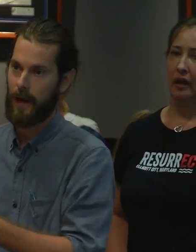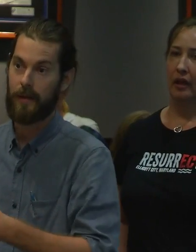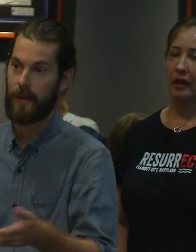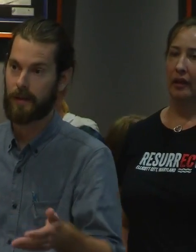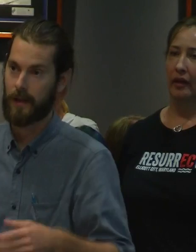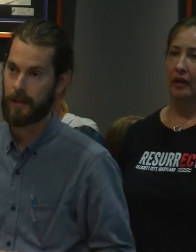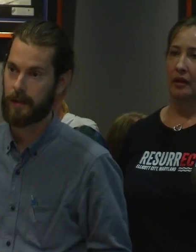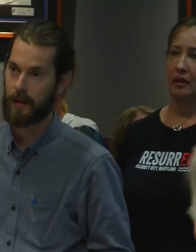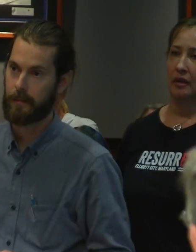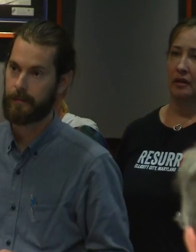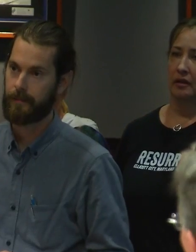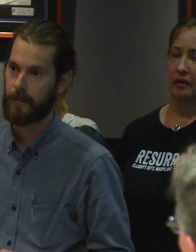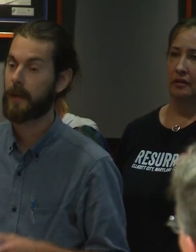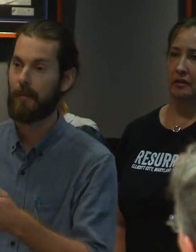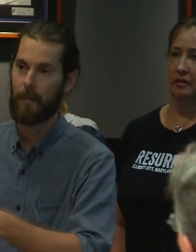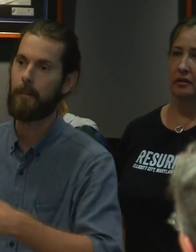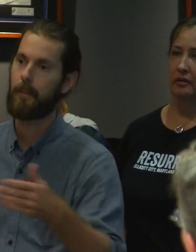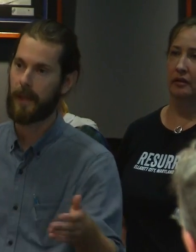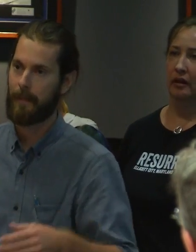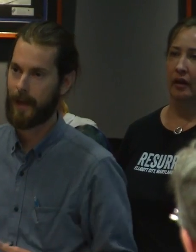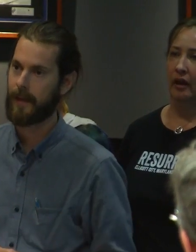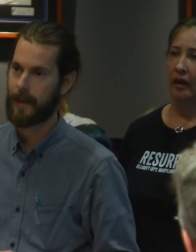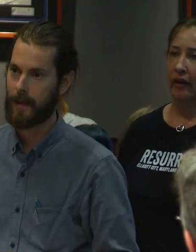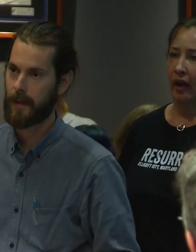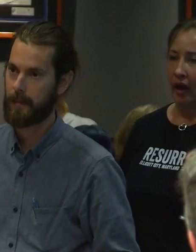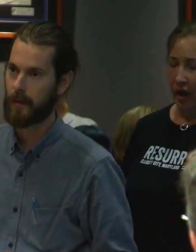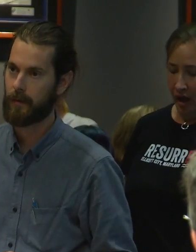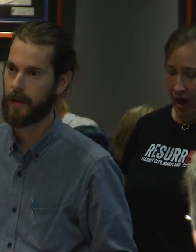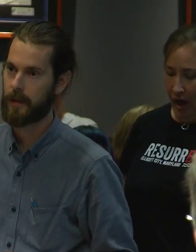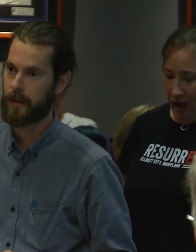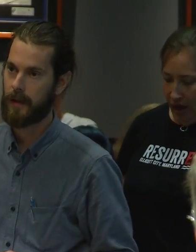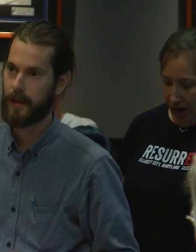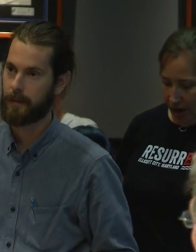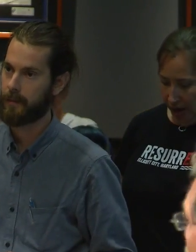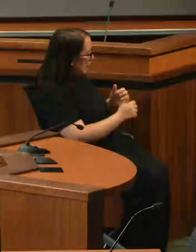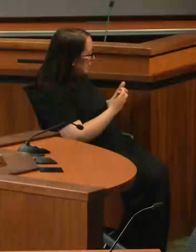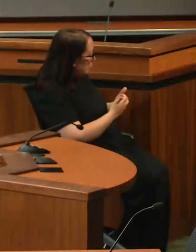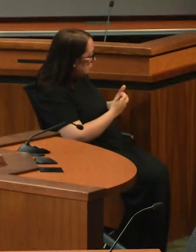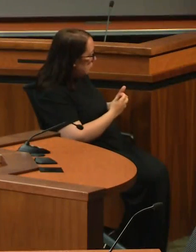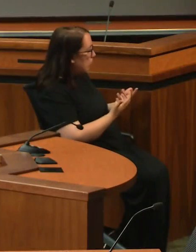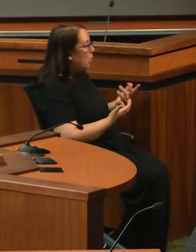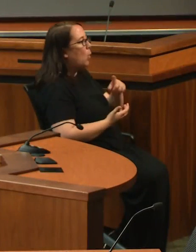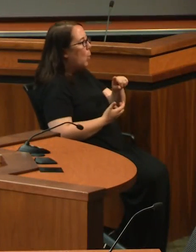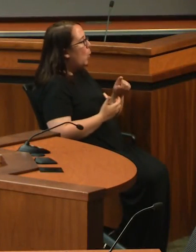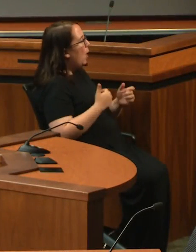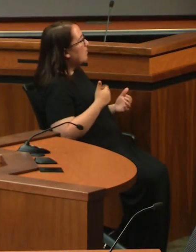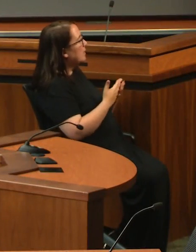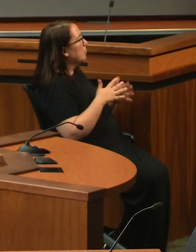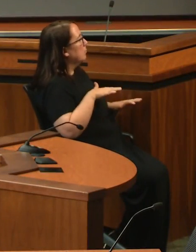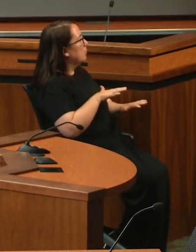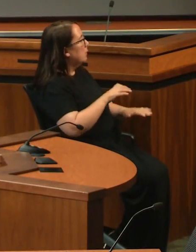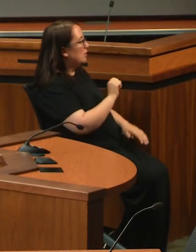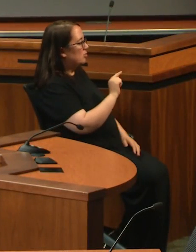how the effects are actually, you know, kind of putting that back in to calibrate your model further. Well, there are some improvements made. stream gauges that are out